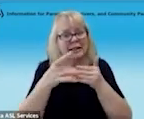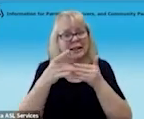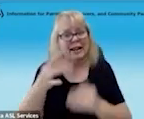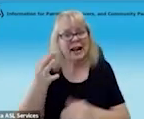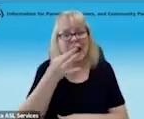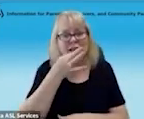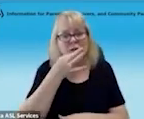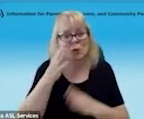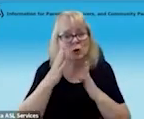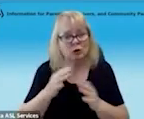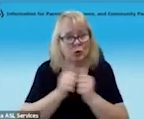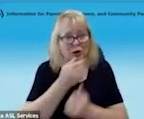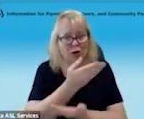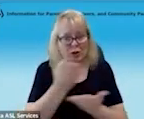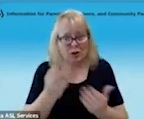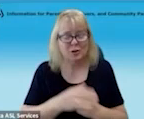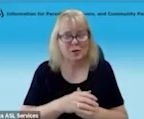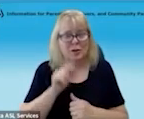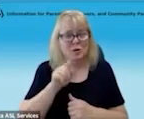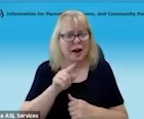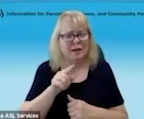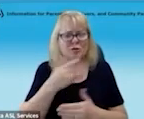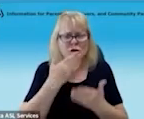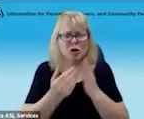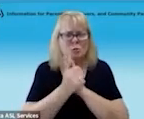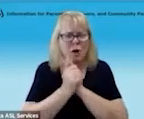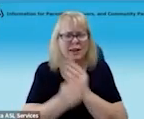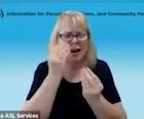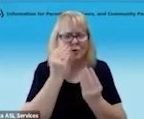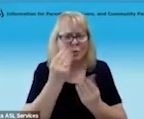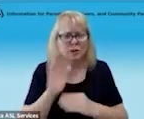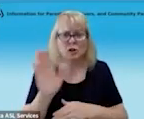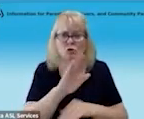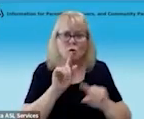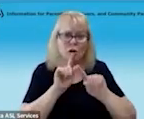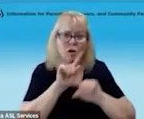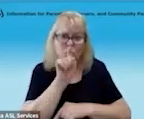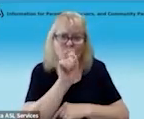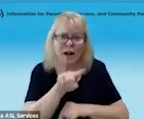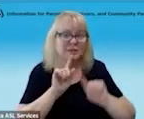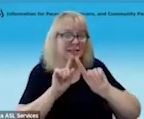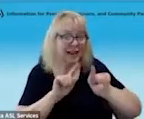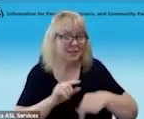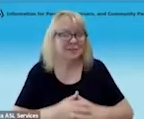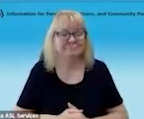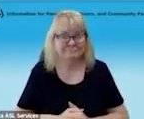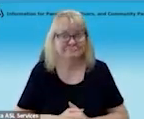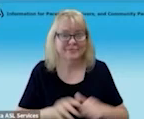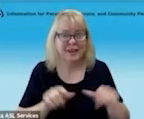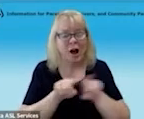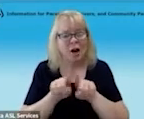questions. We also wanted you to hear about programs going on around the country to